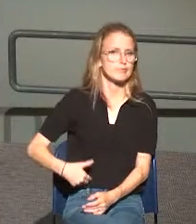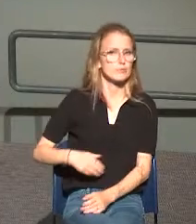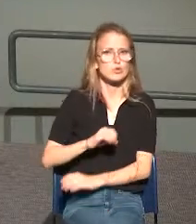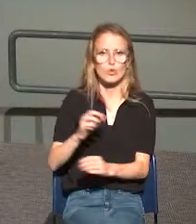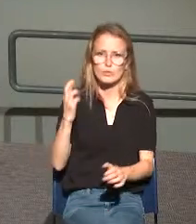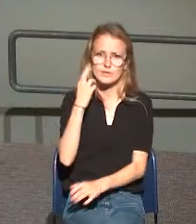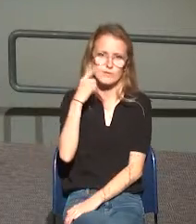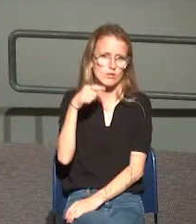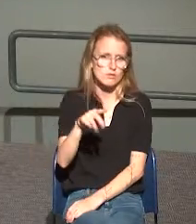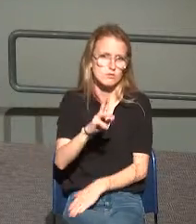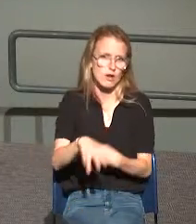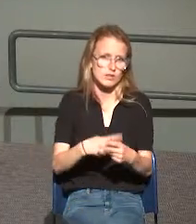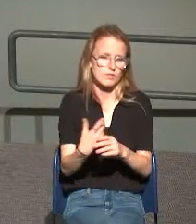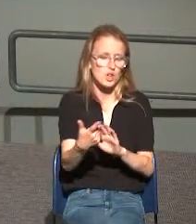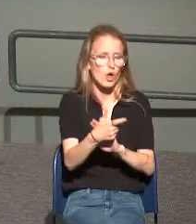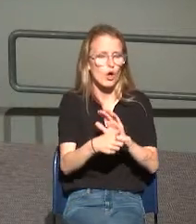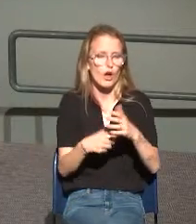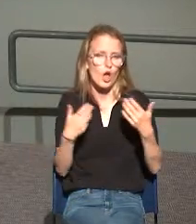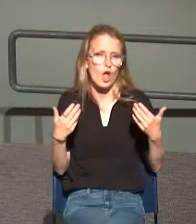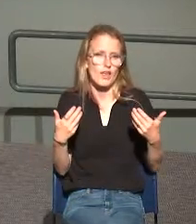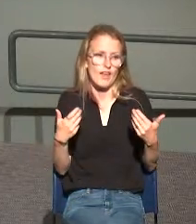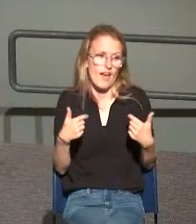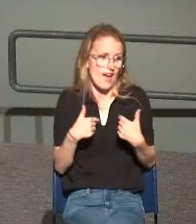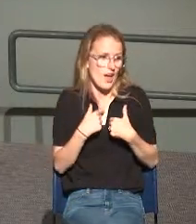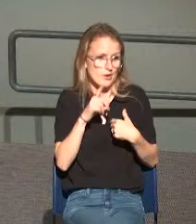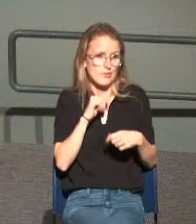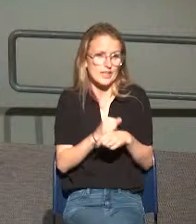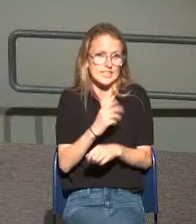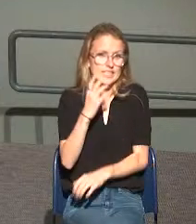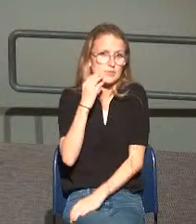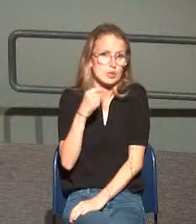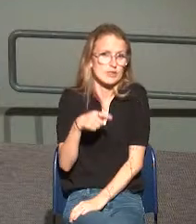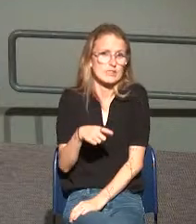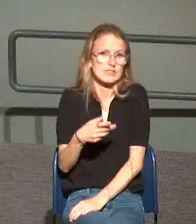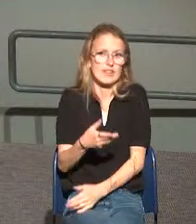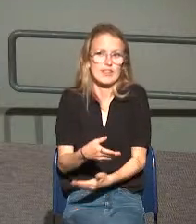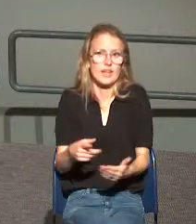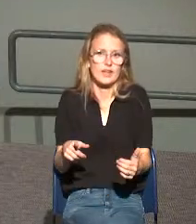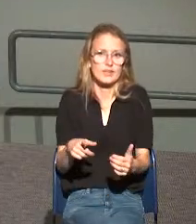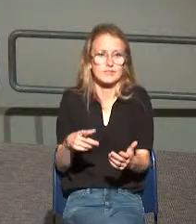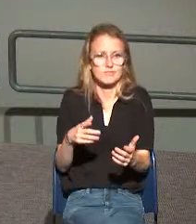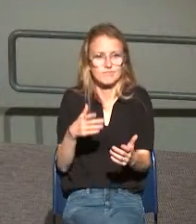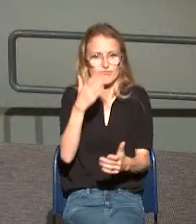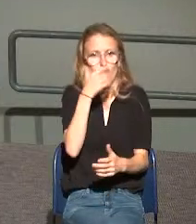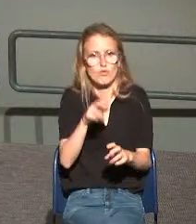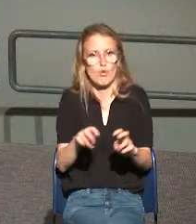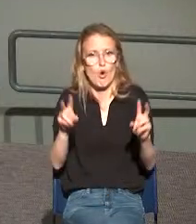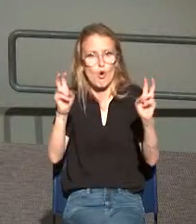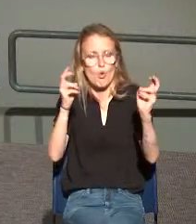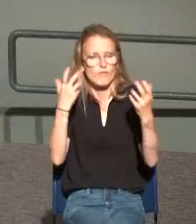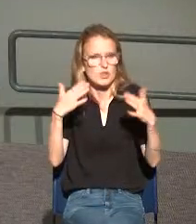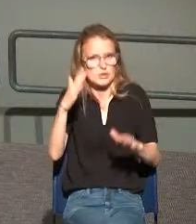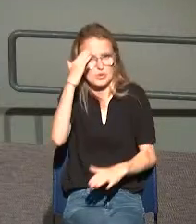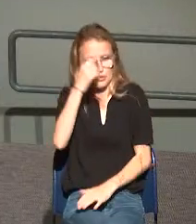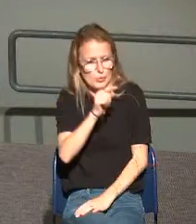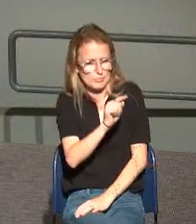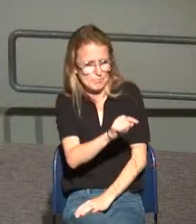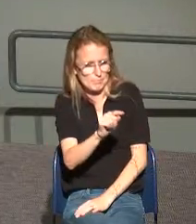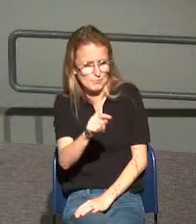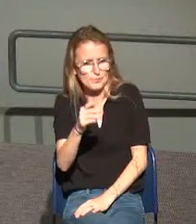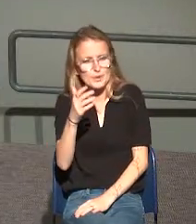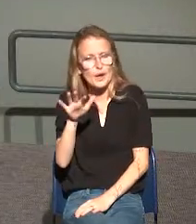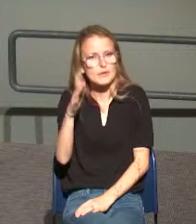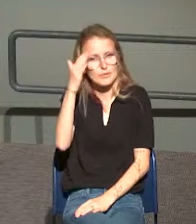this. And so I had a front row seat to this whole thing. And I knew who all the key players were. I kind of knew the